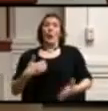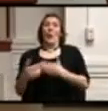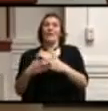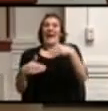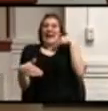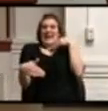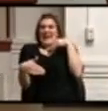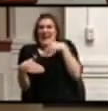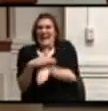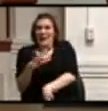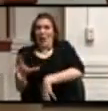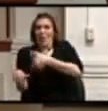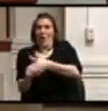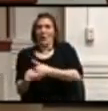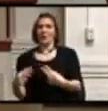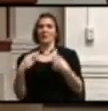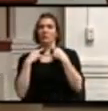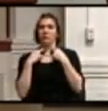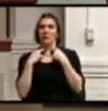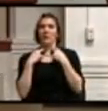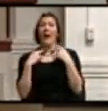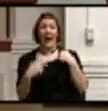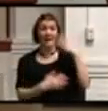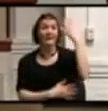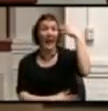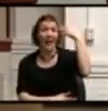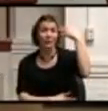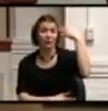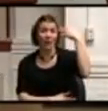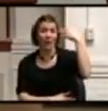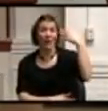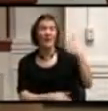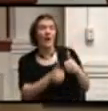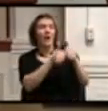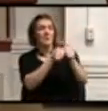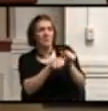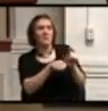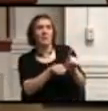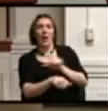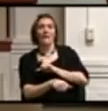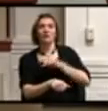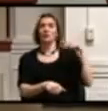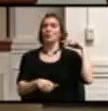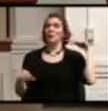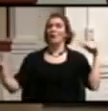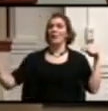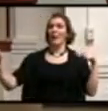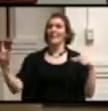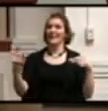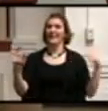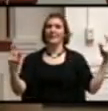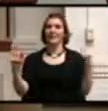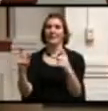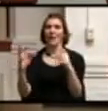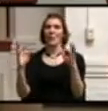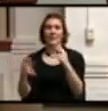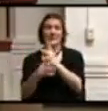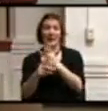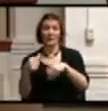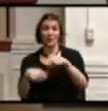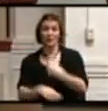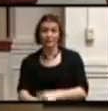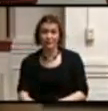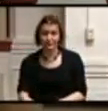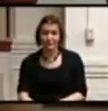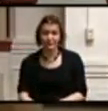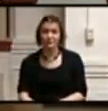come in this room, lock themselves in, camera, somebody's alerted, an officer can come in from the other side, take care of whatever needs to